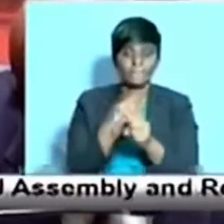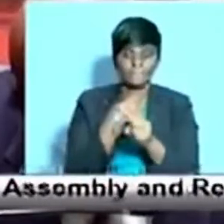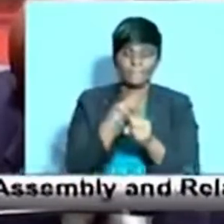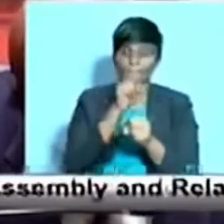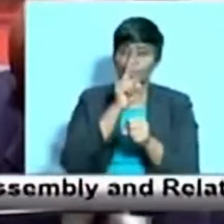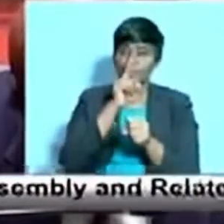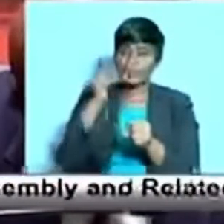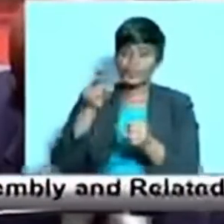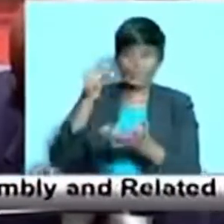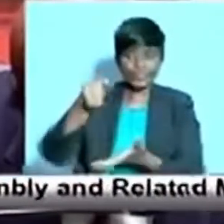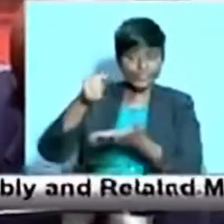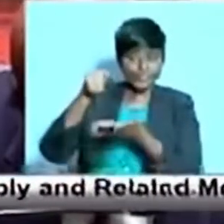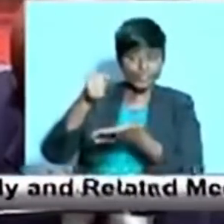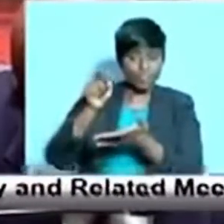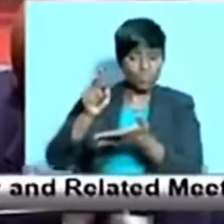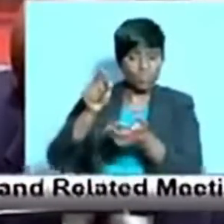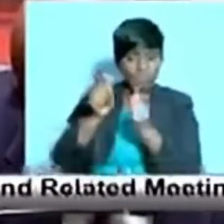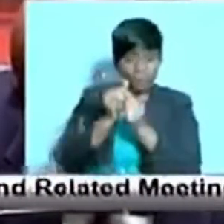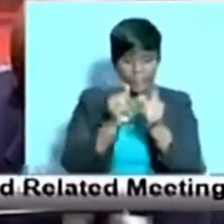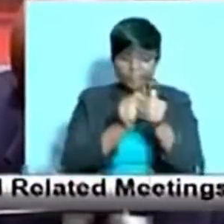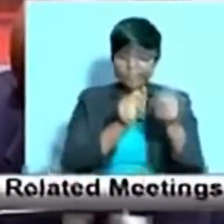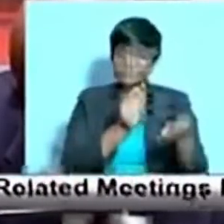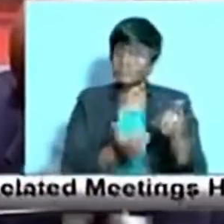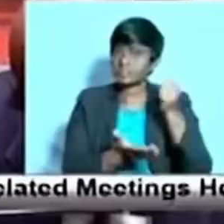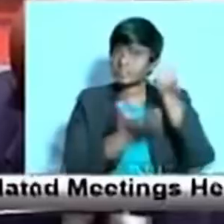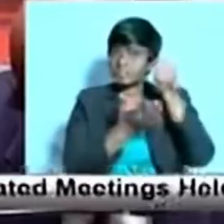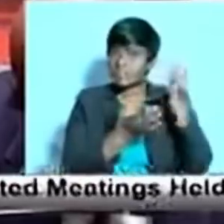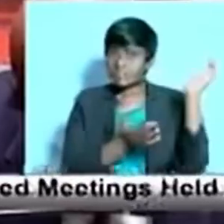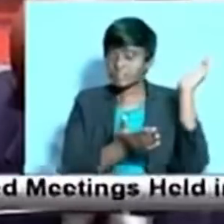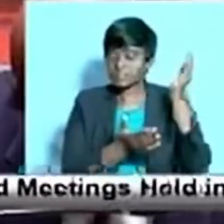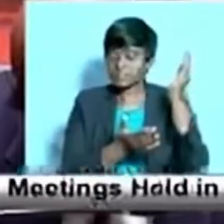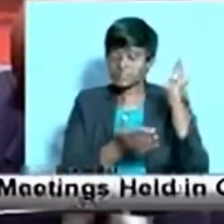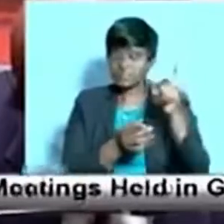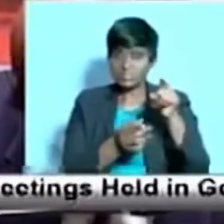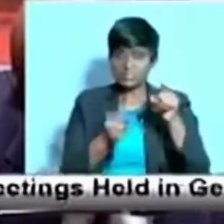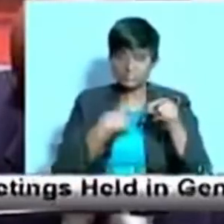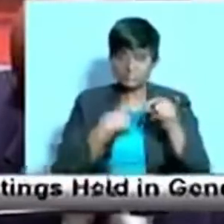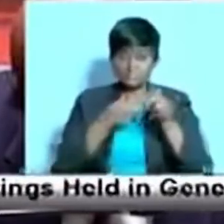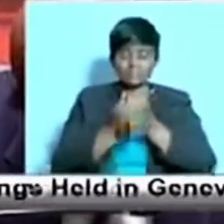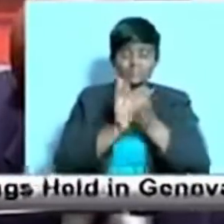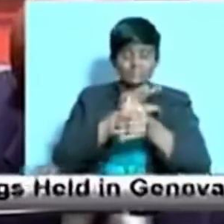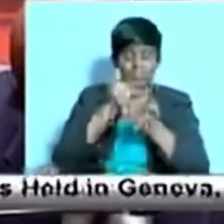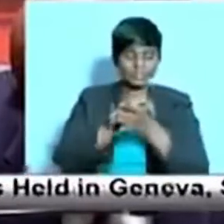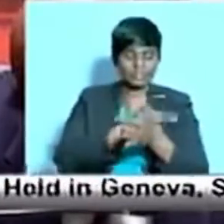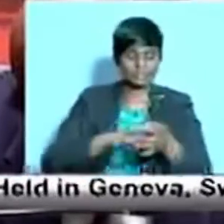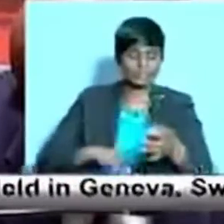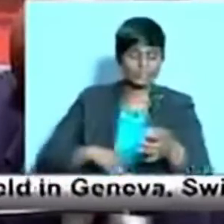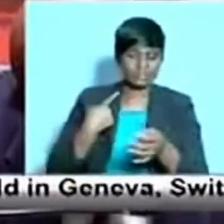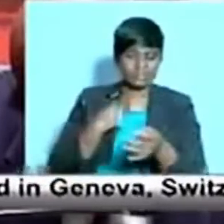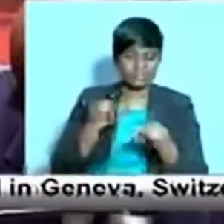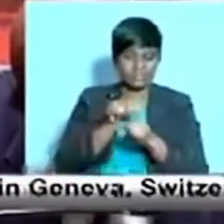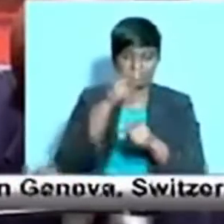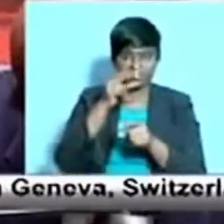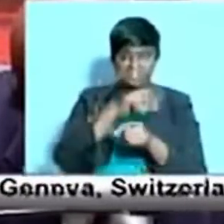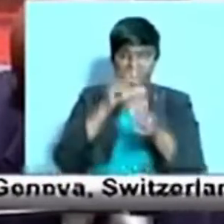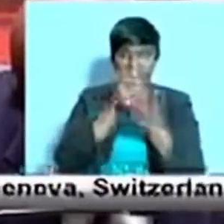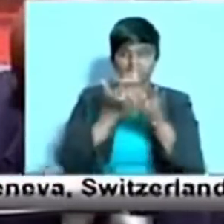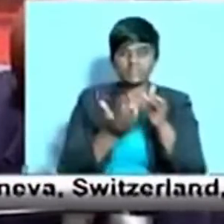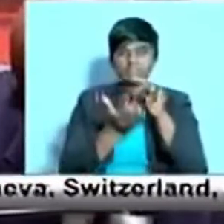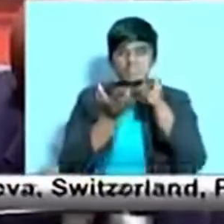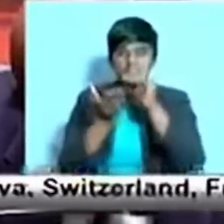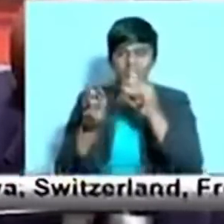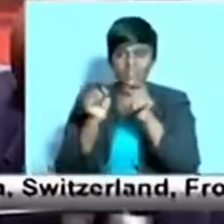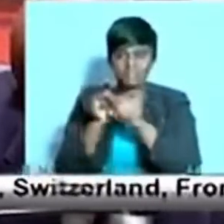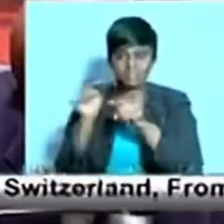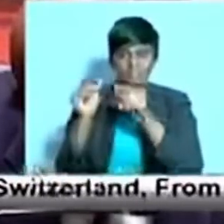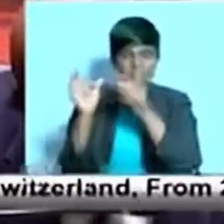as the budget is about to be presented, I urge all members of Parliament to look into the allocation of